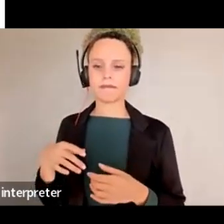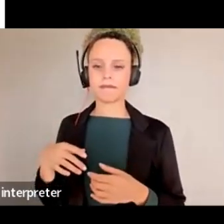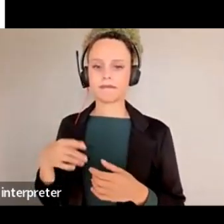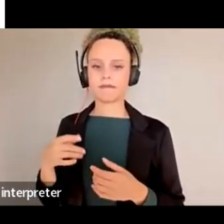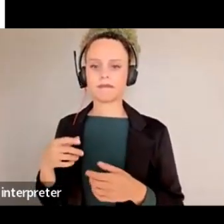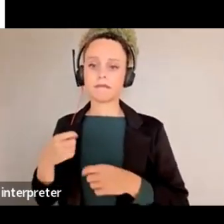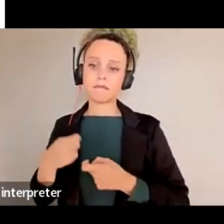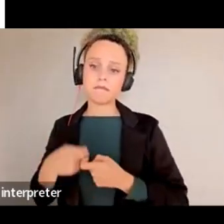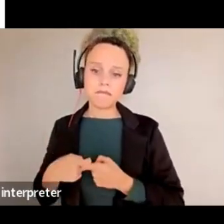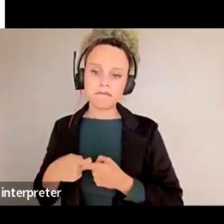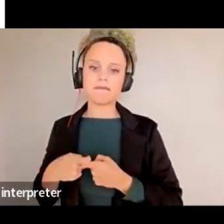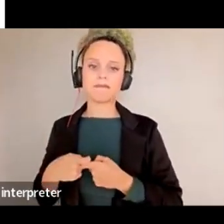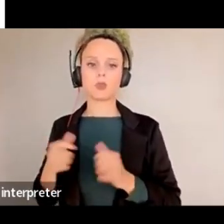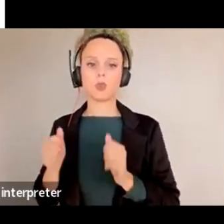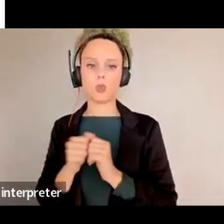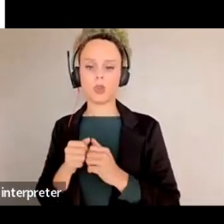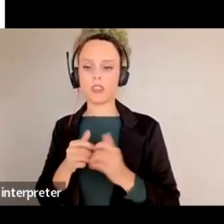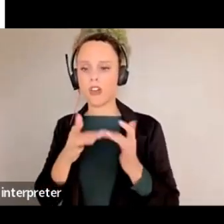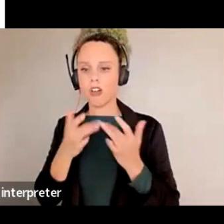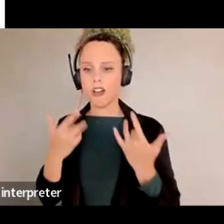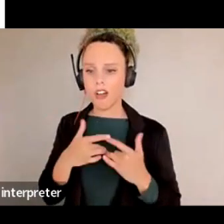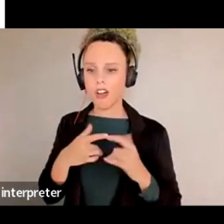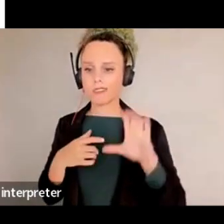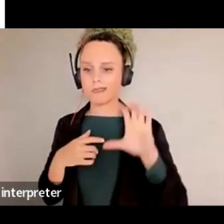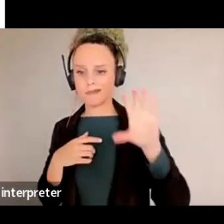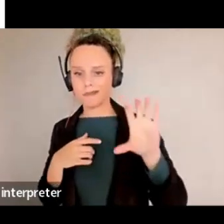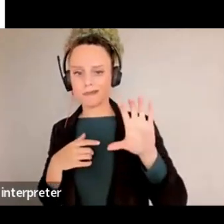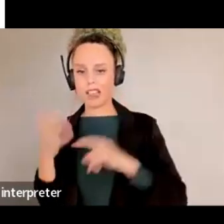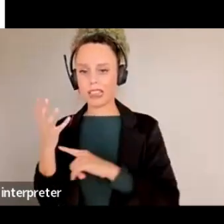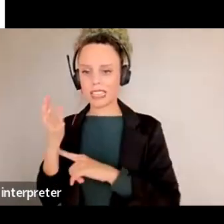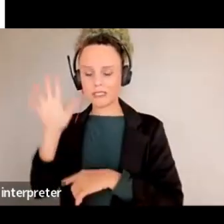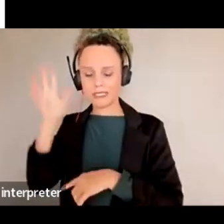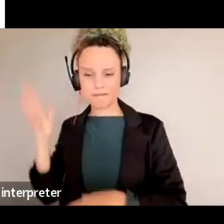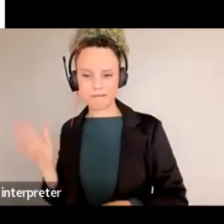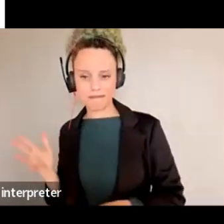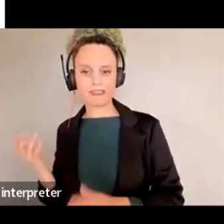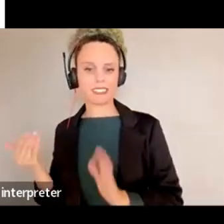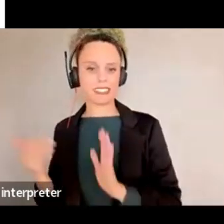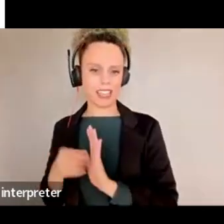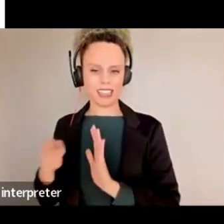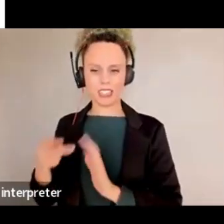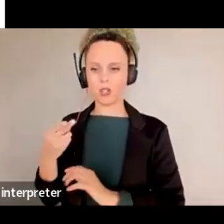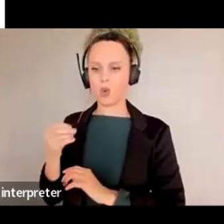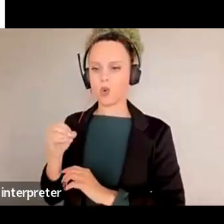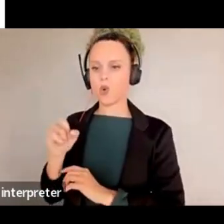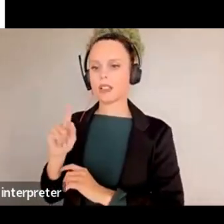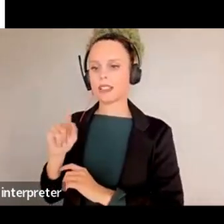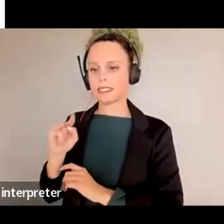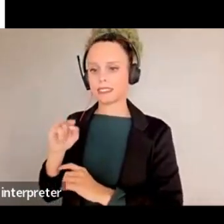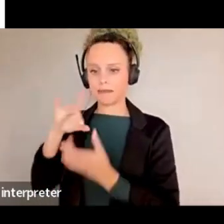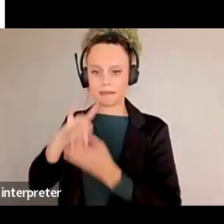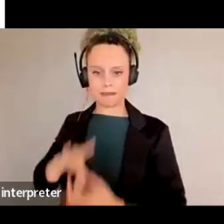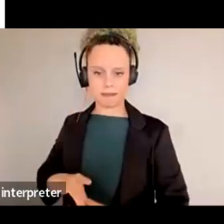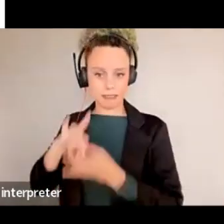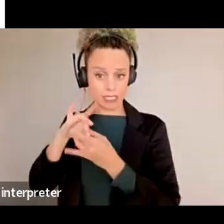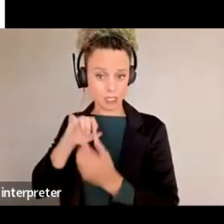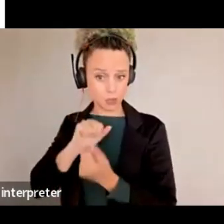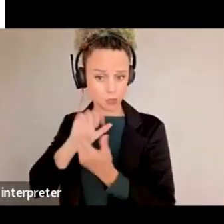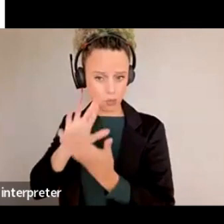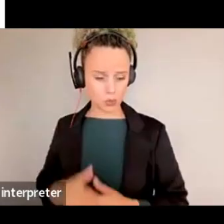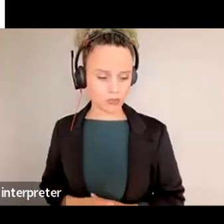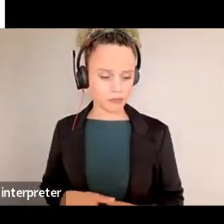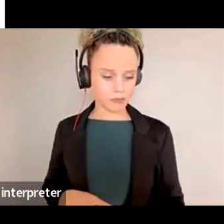sphere and has a person that has kind of meditating pose with a heart and some leaves. And this is the holistic